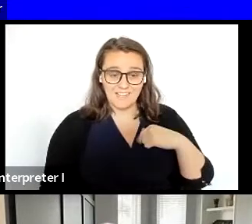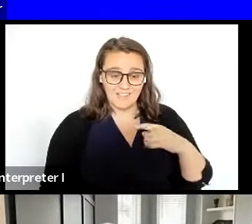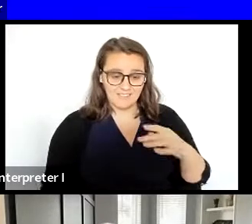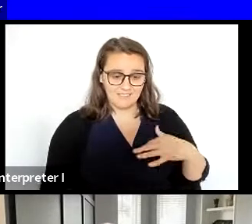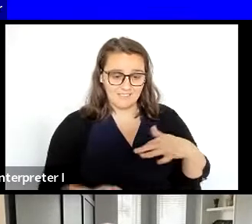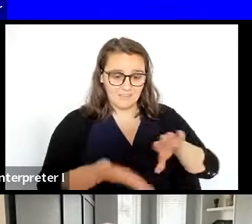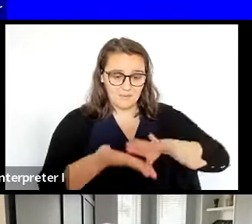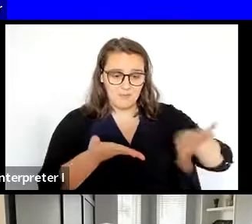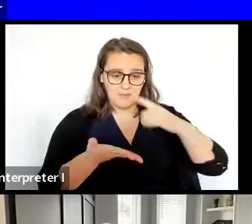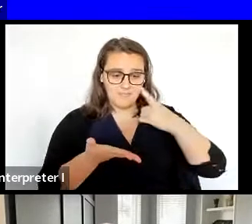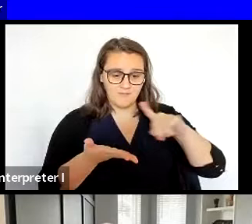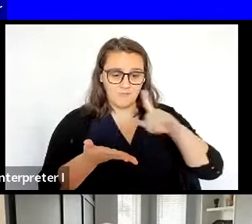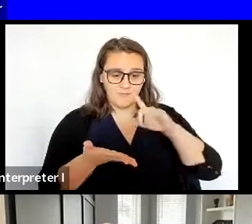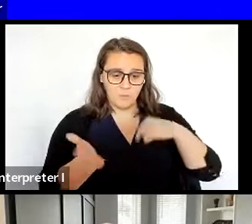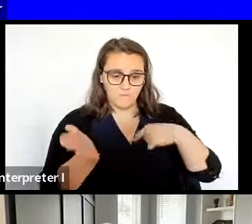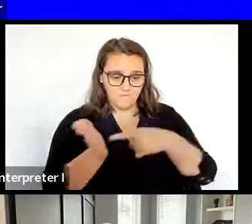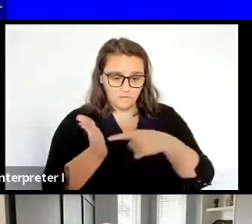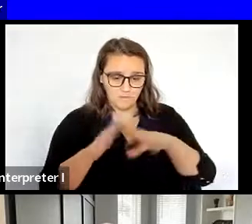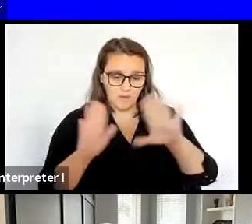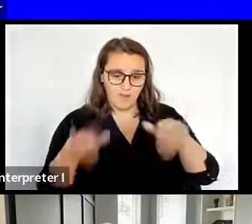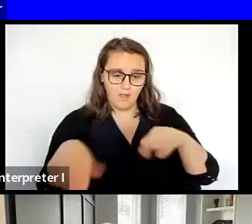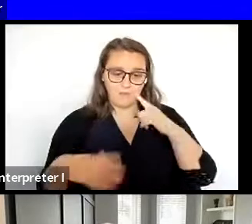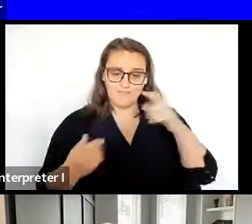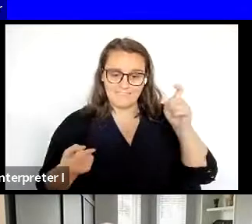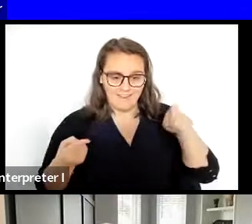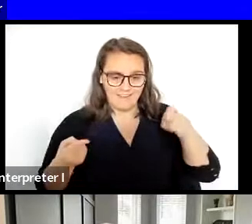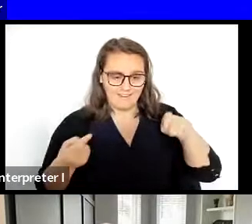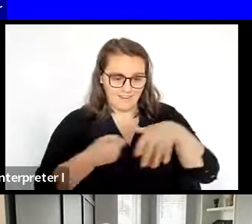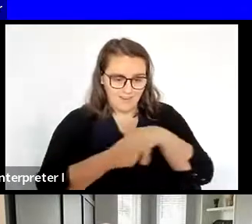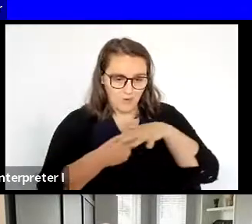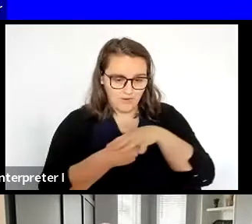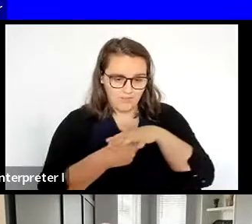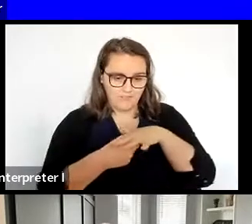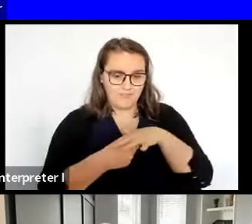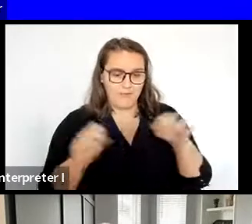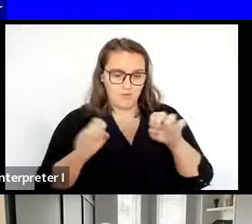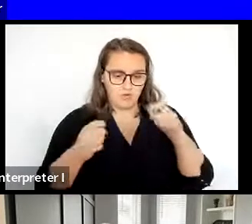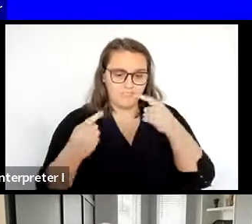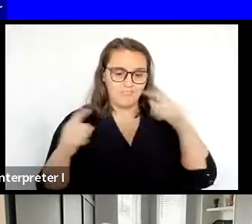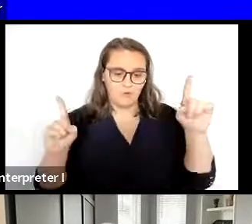emergency declaration resolution of 2022. Councilmember McDuffie.